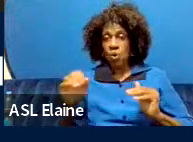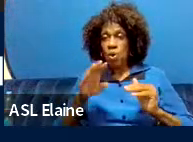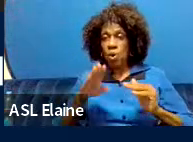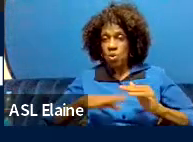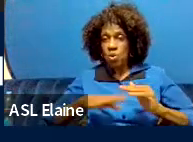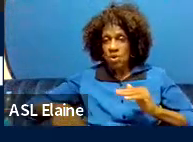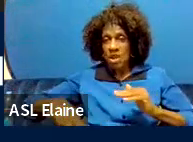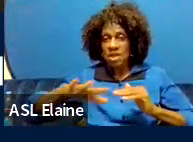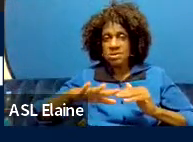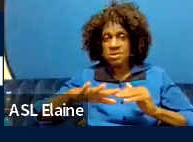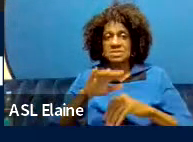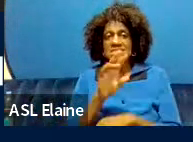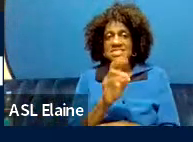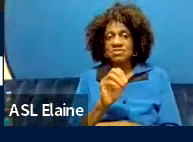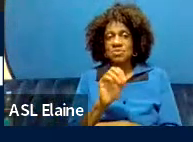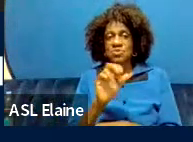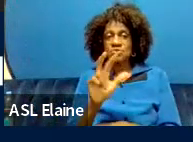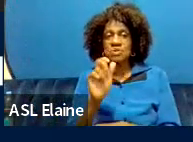703.4.1 and